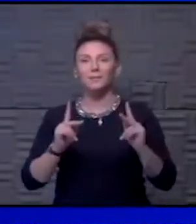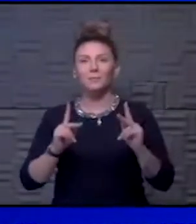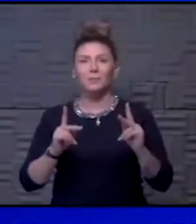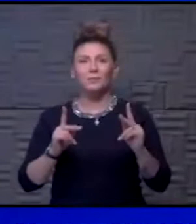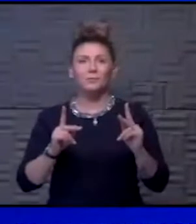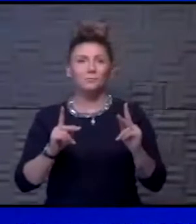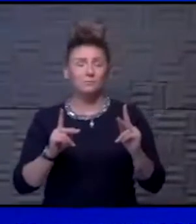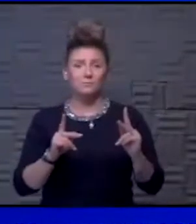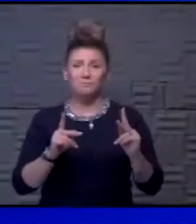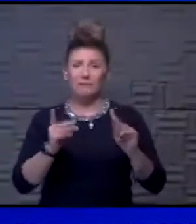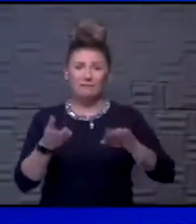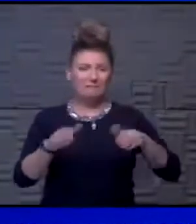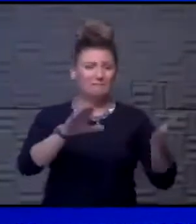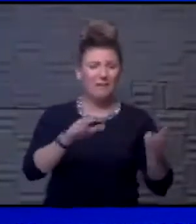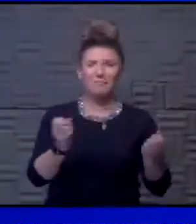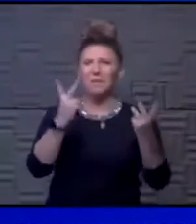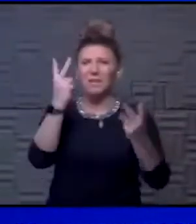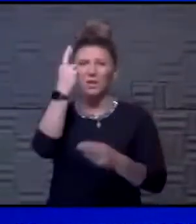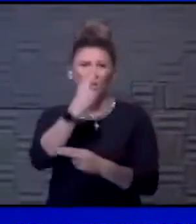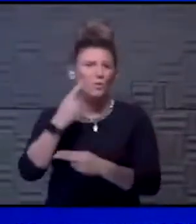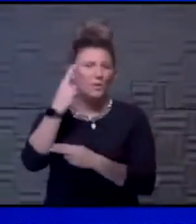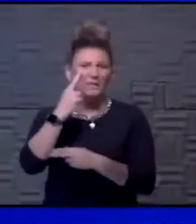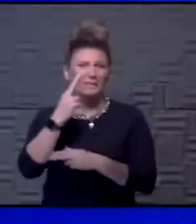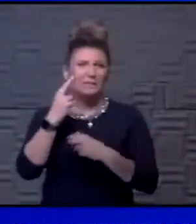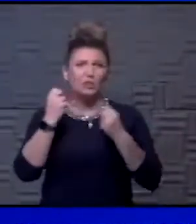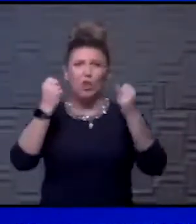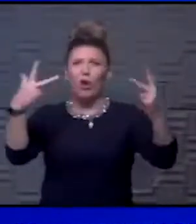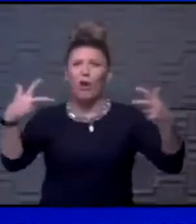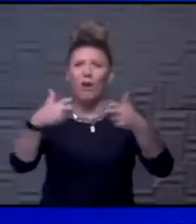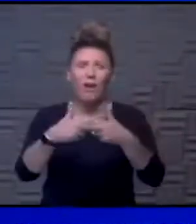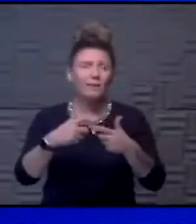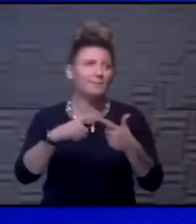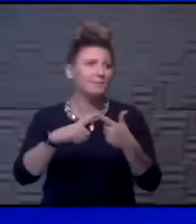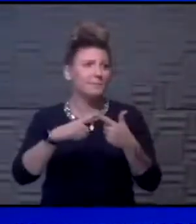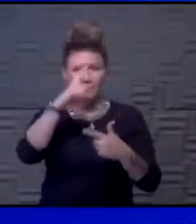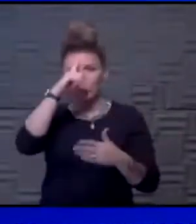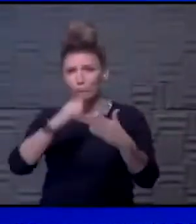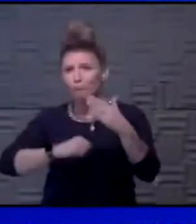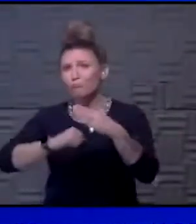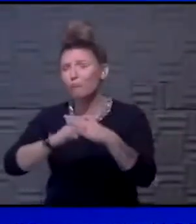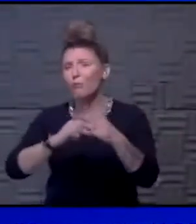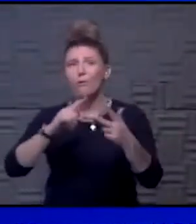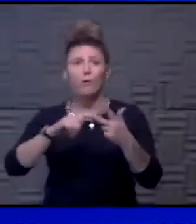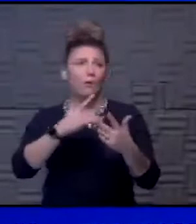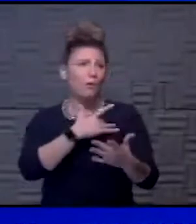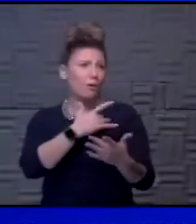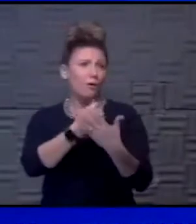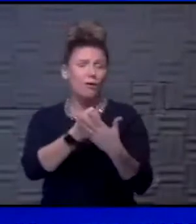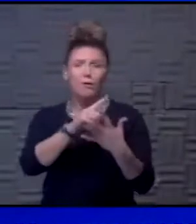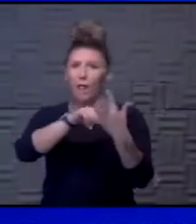die for a number of reasons: car accidents, heart attacks, strokes, other medical problems, you name it.